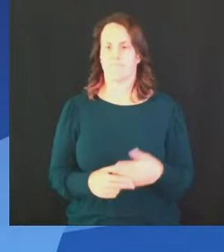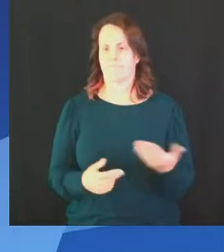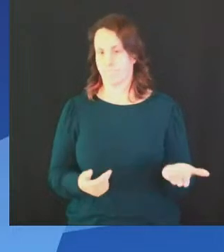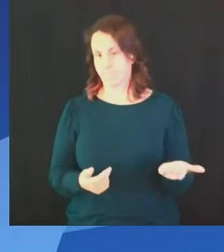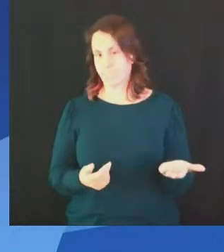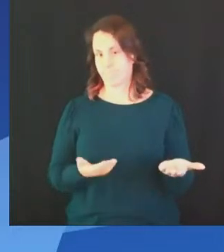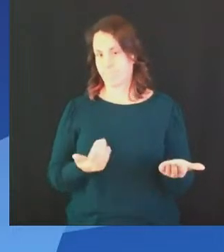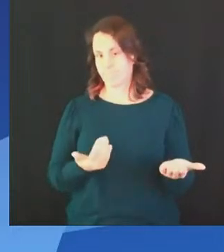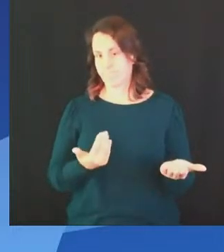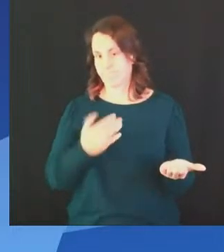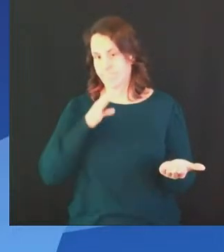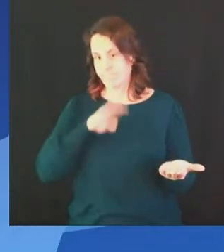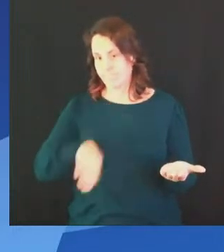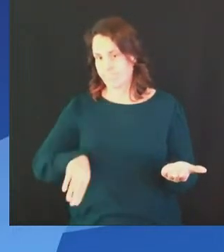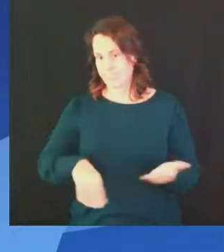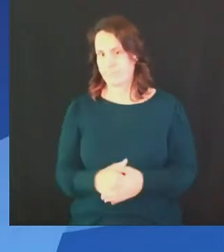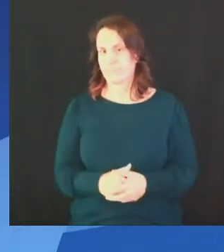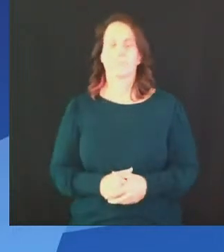Adrian Mendez?